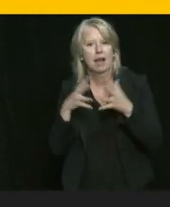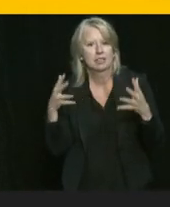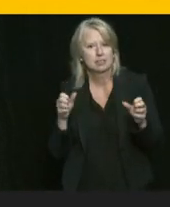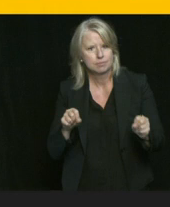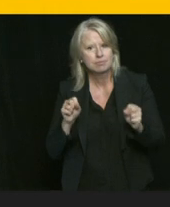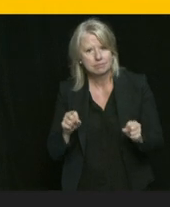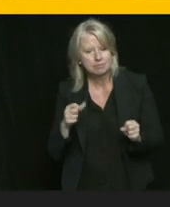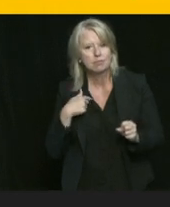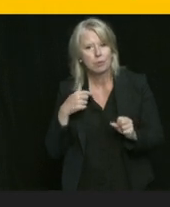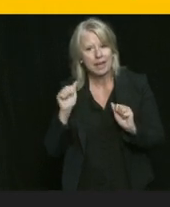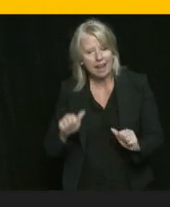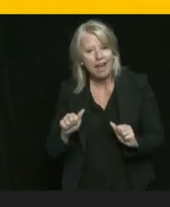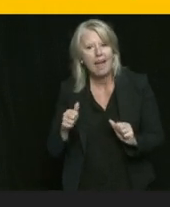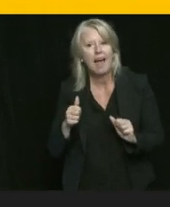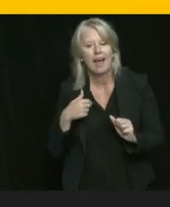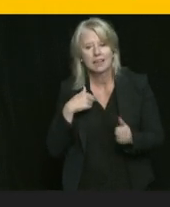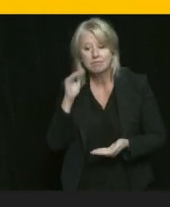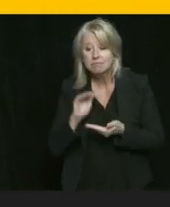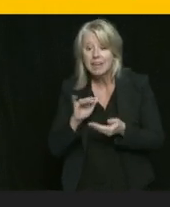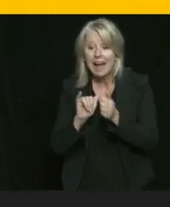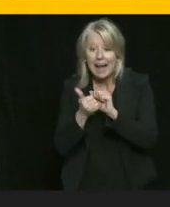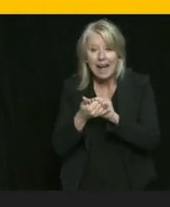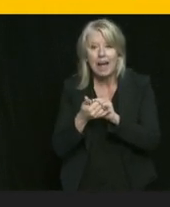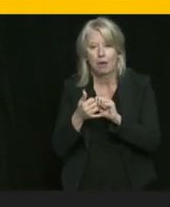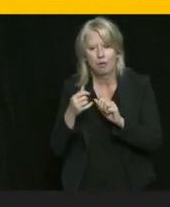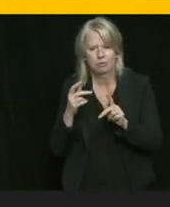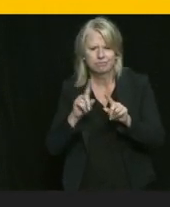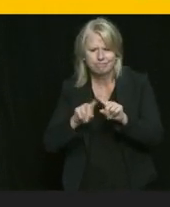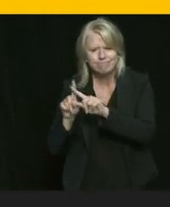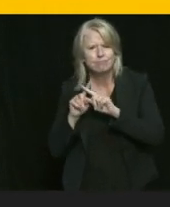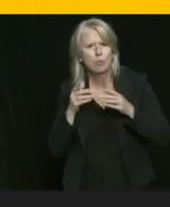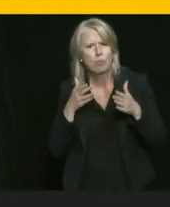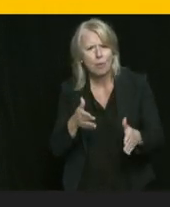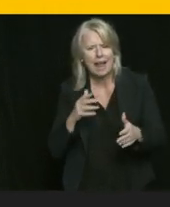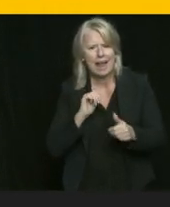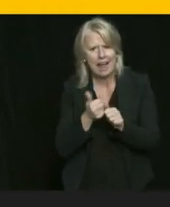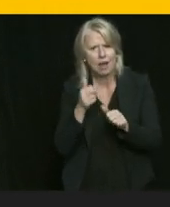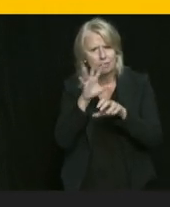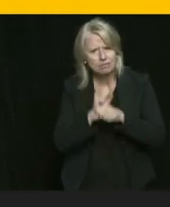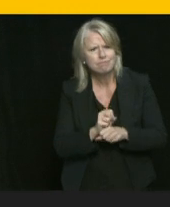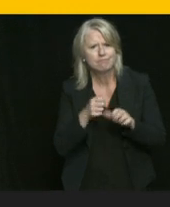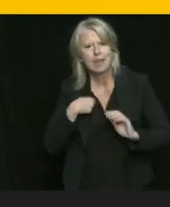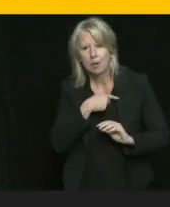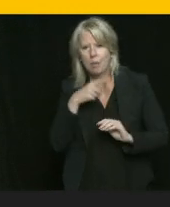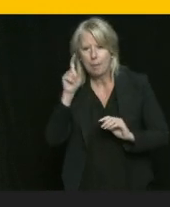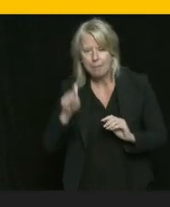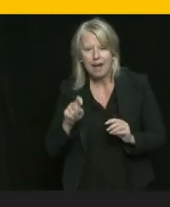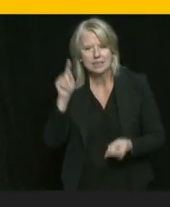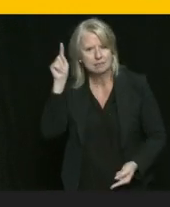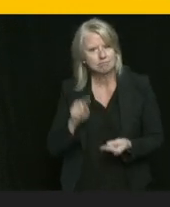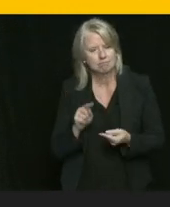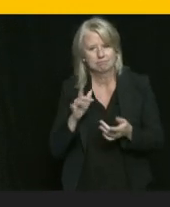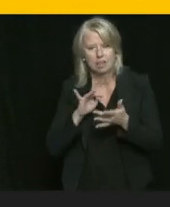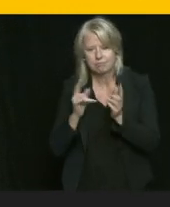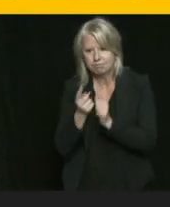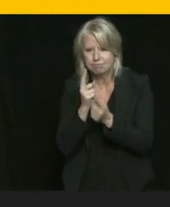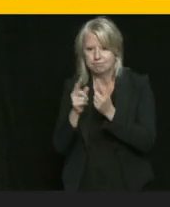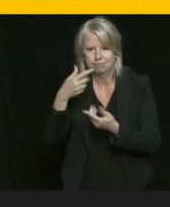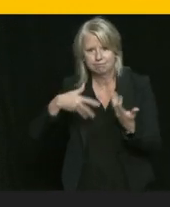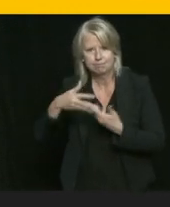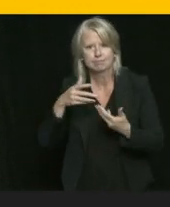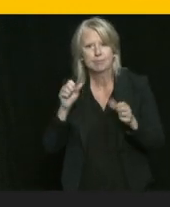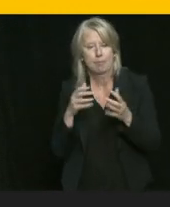of contact with other people through a combination of individual practices and population-based measures. As much as possible. We